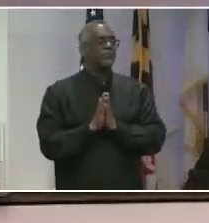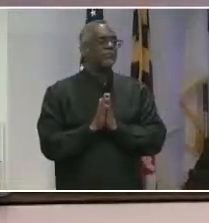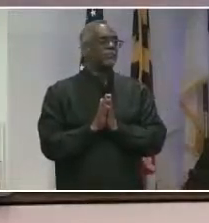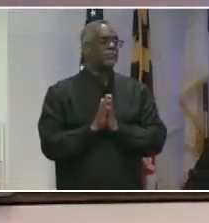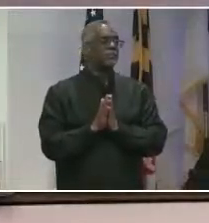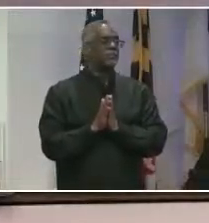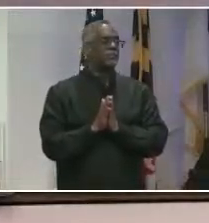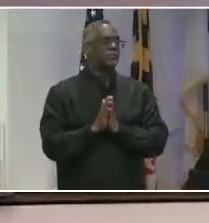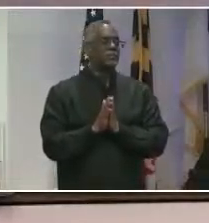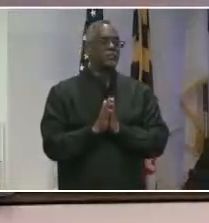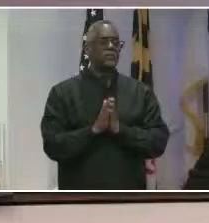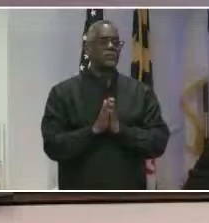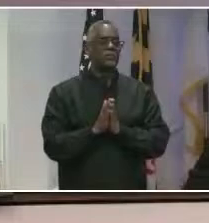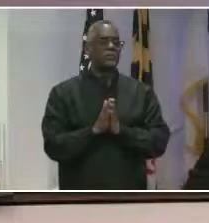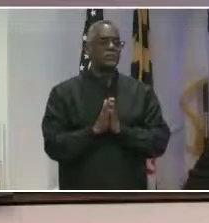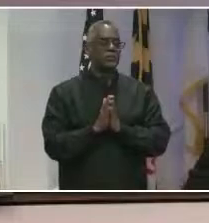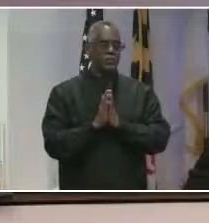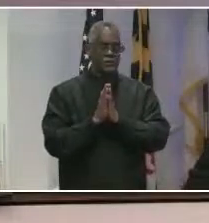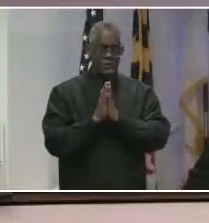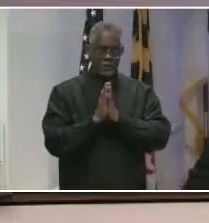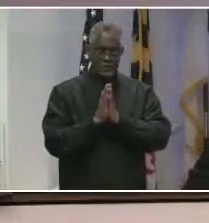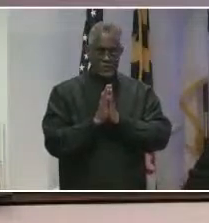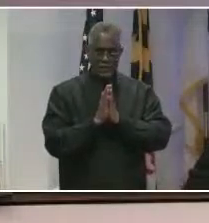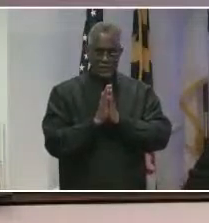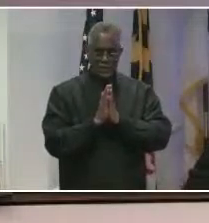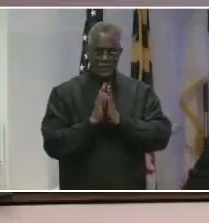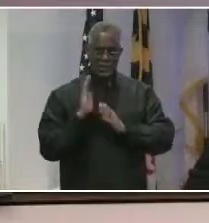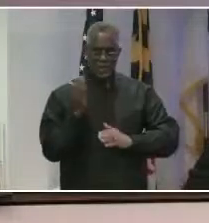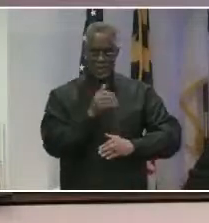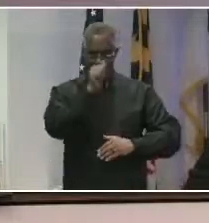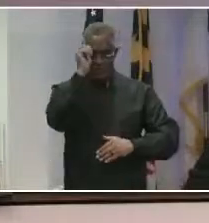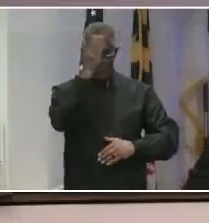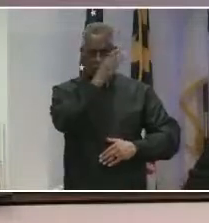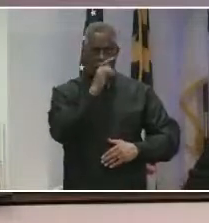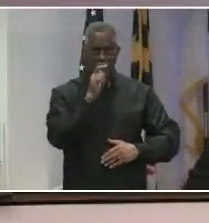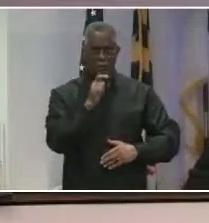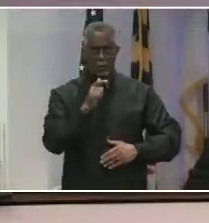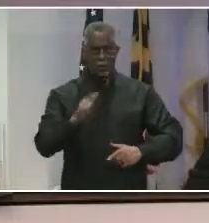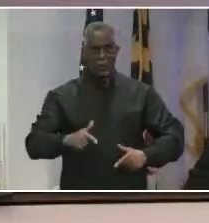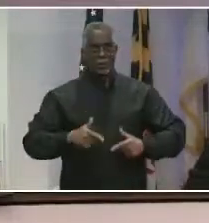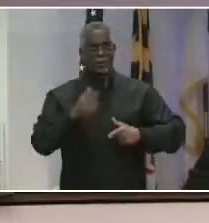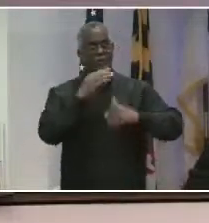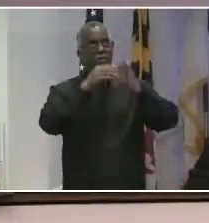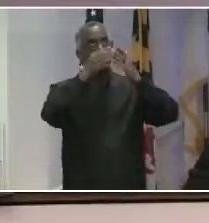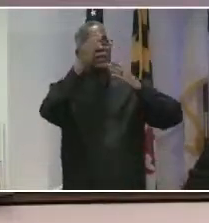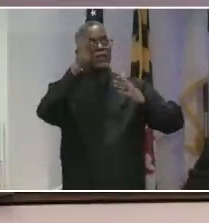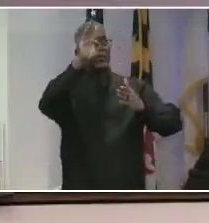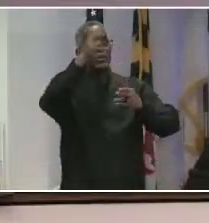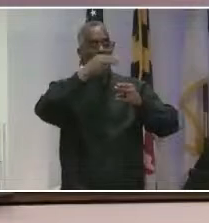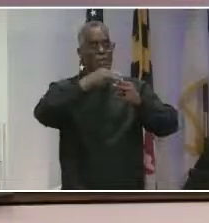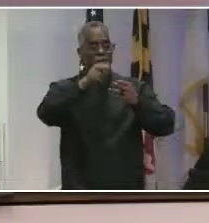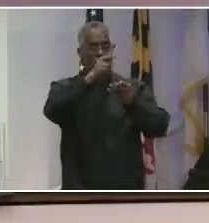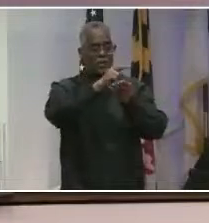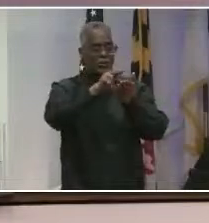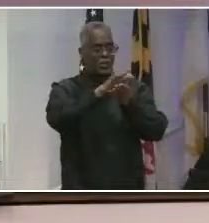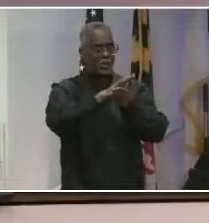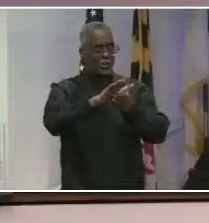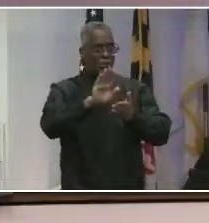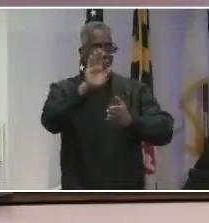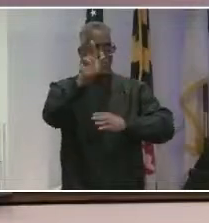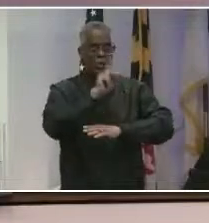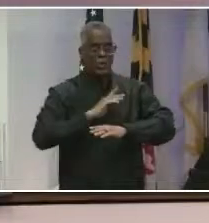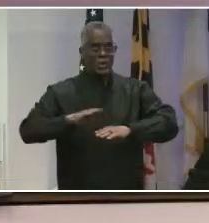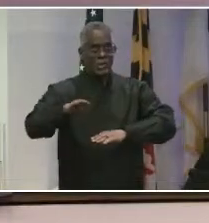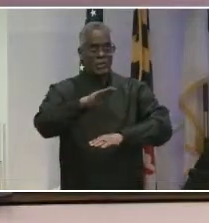Let us pray the prayer that Jesus taught his disciples. Our Father, who art in heaven, hallowed be thy name.